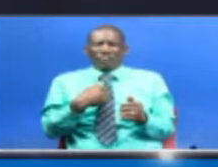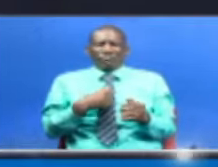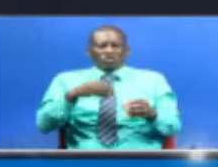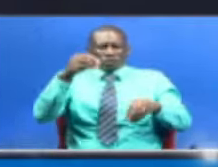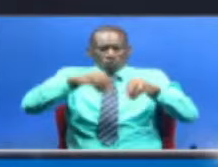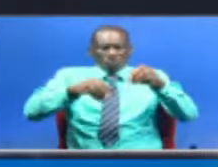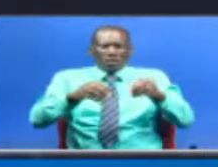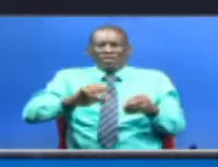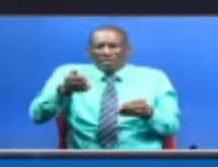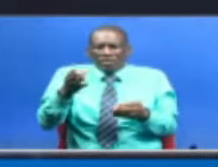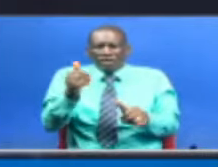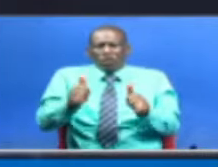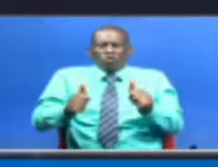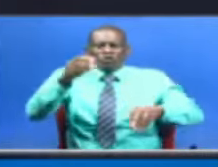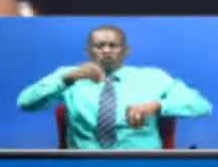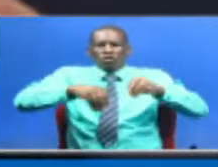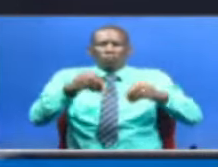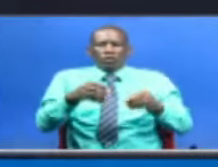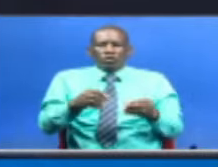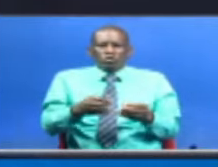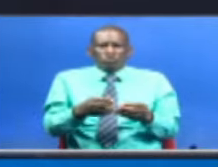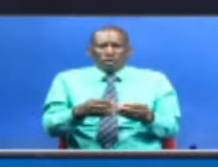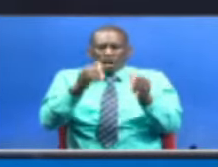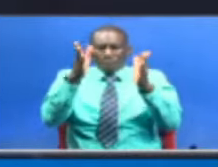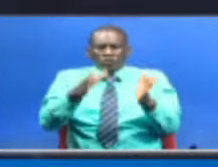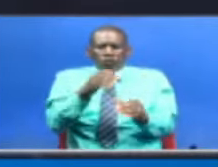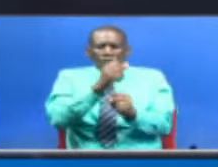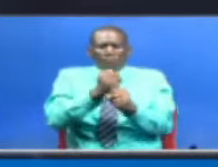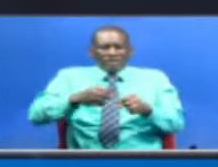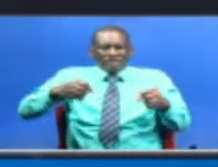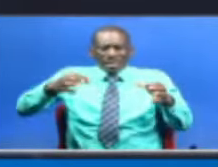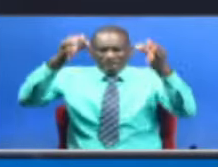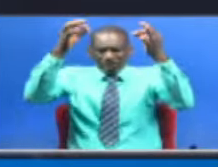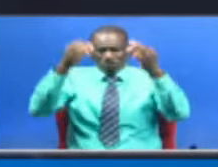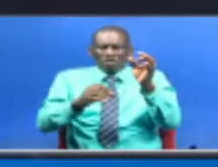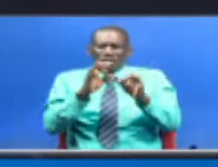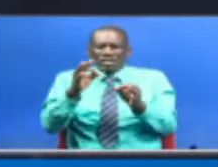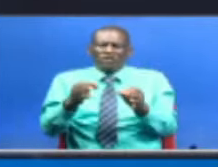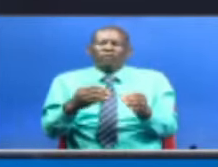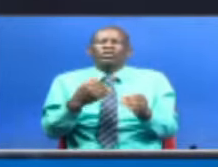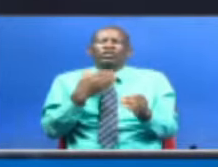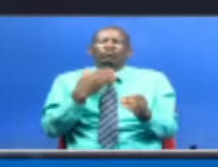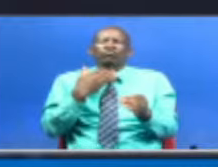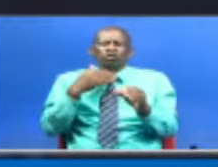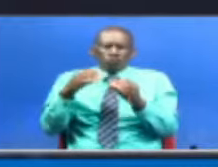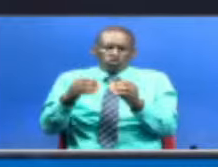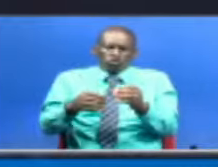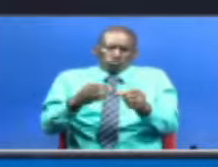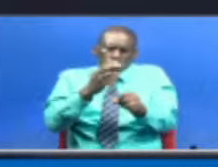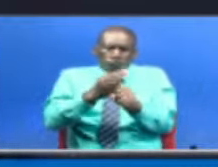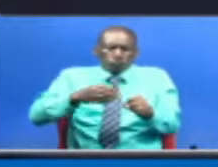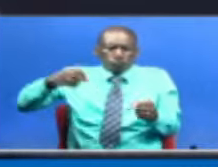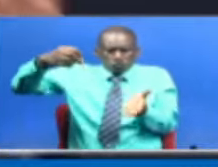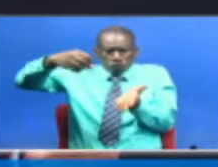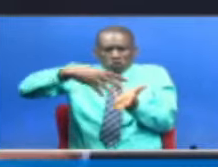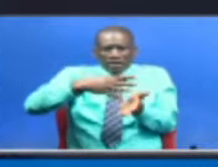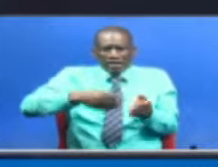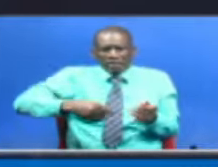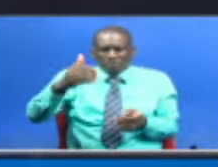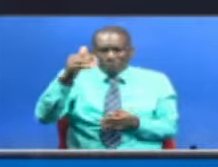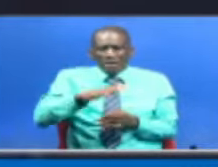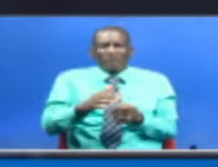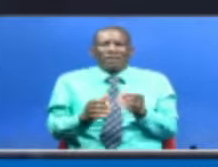contributes to somebody making a decision on whether they want to go for a solar investment is the payback.